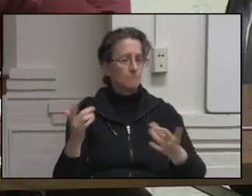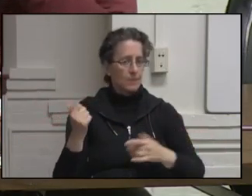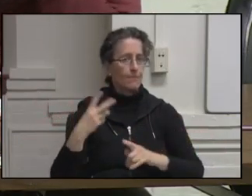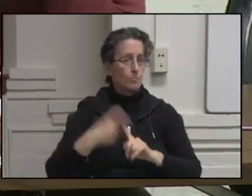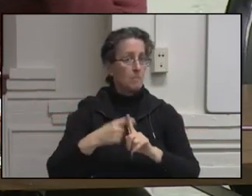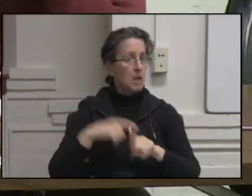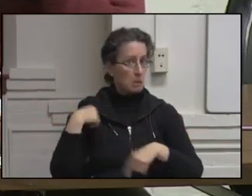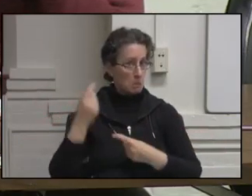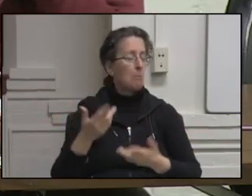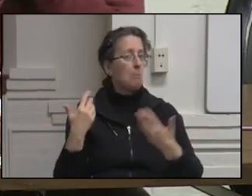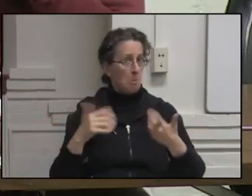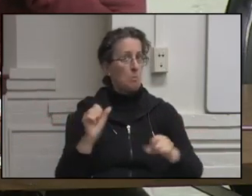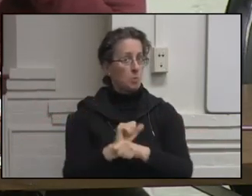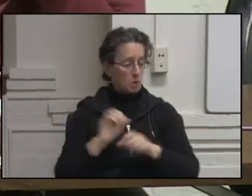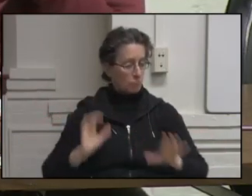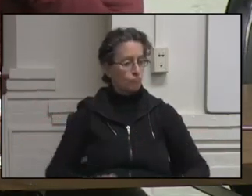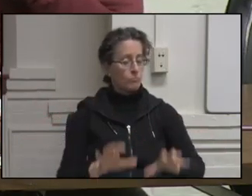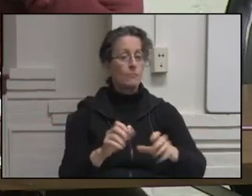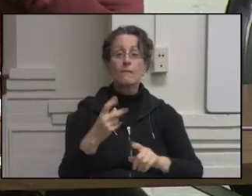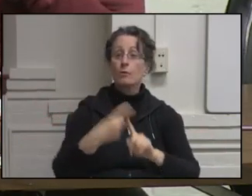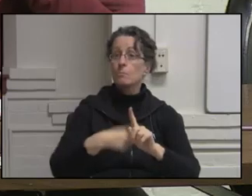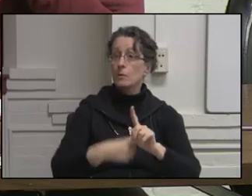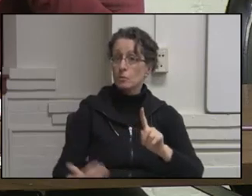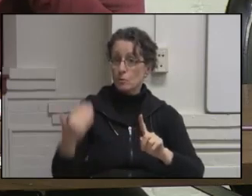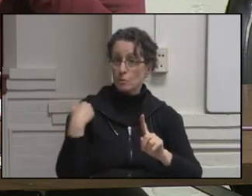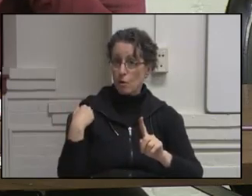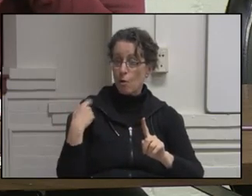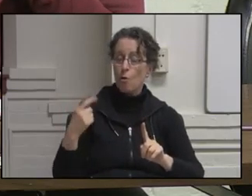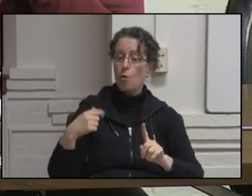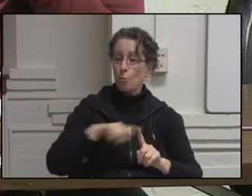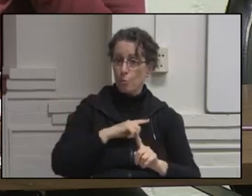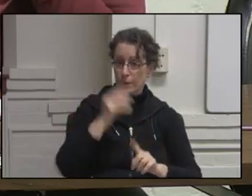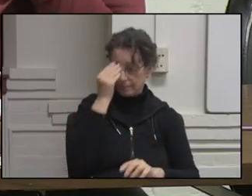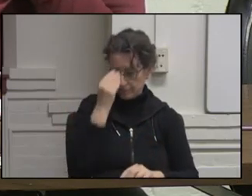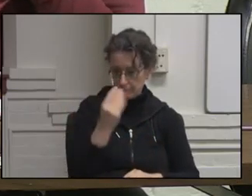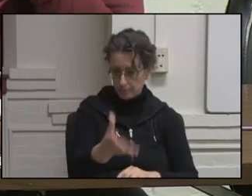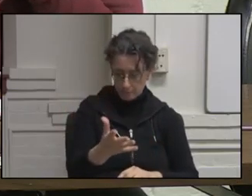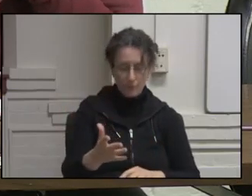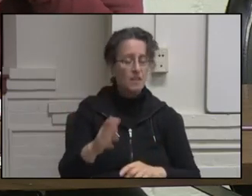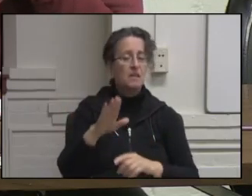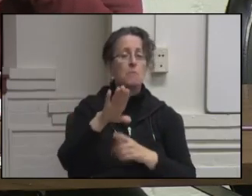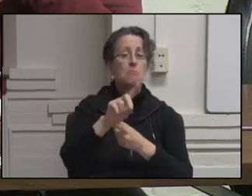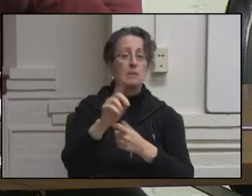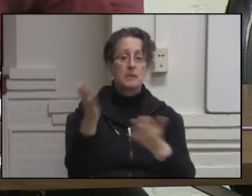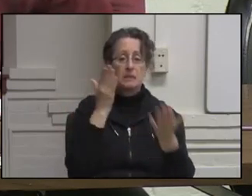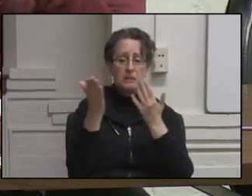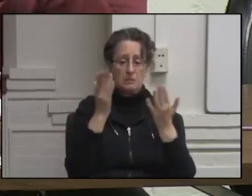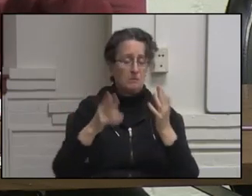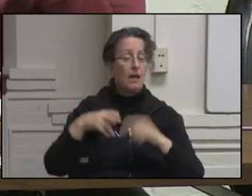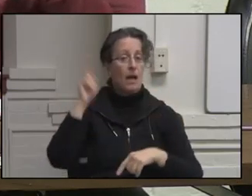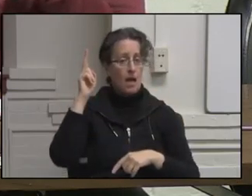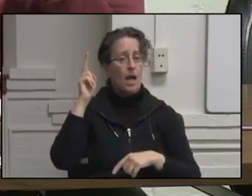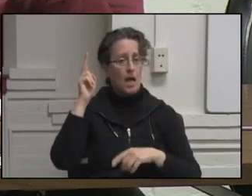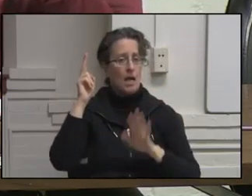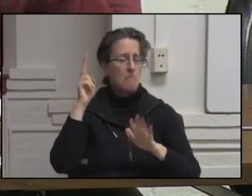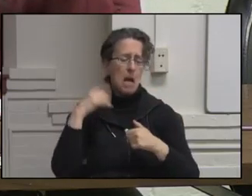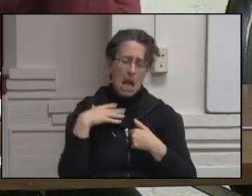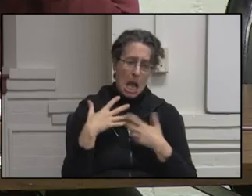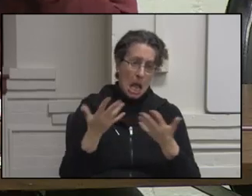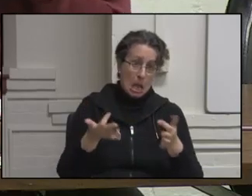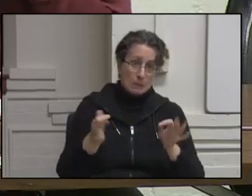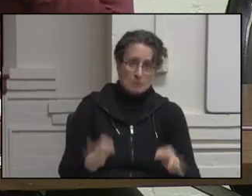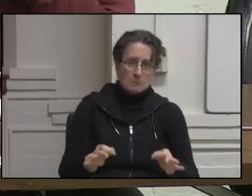months. A few months back, we told you that we anticipated that the bids would come in high, but we didn't know for